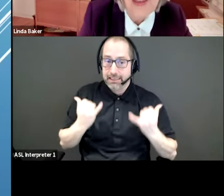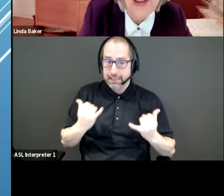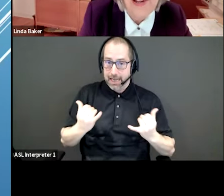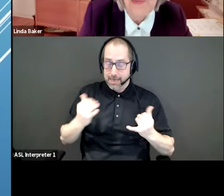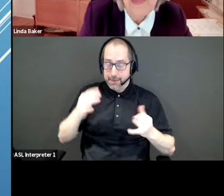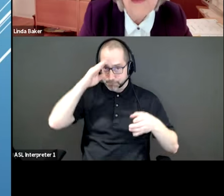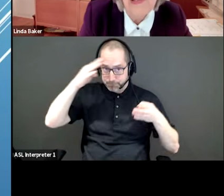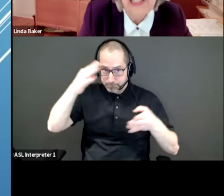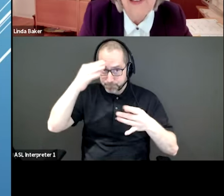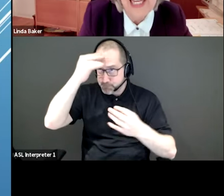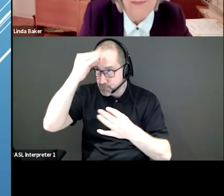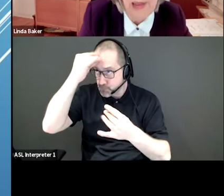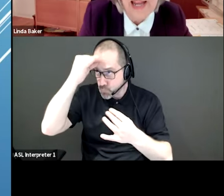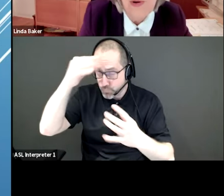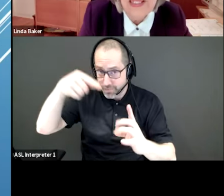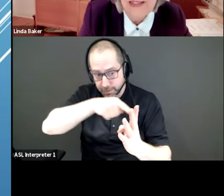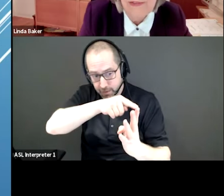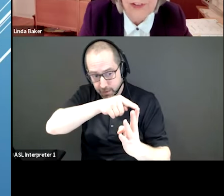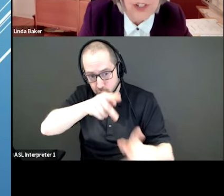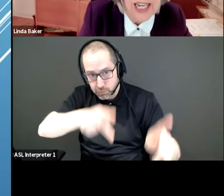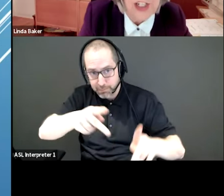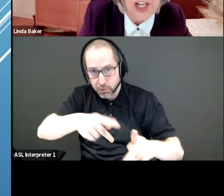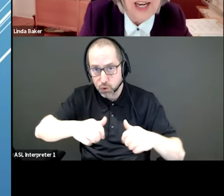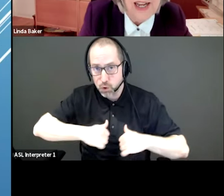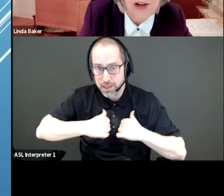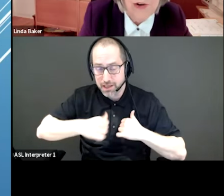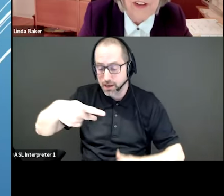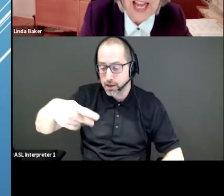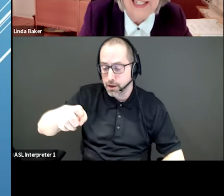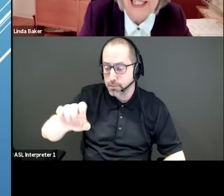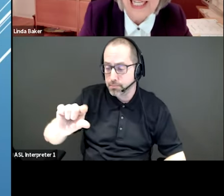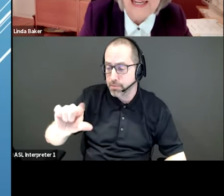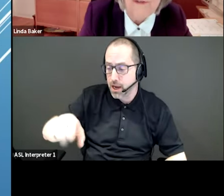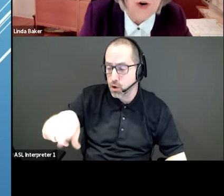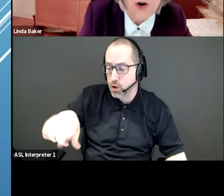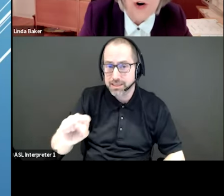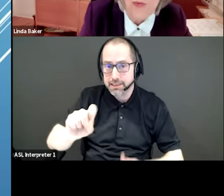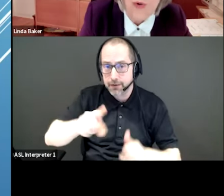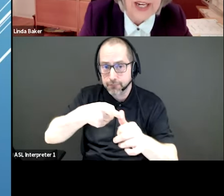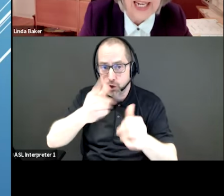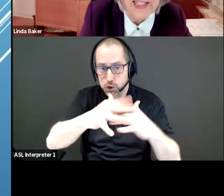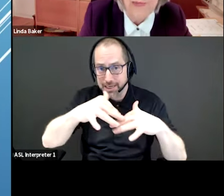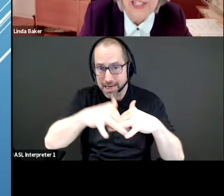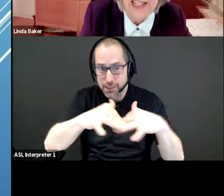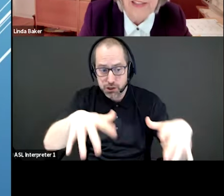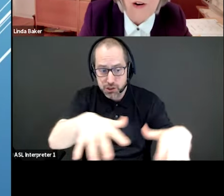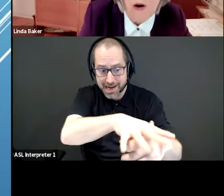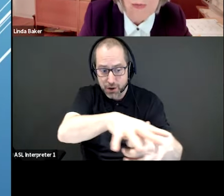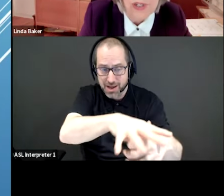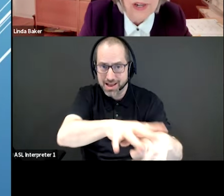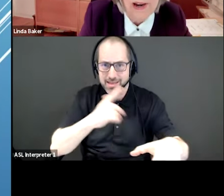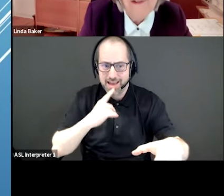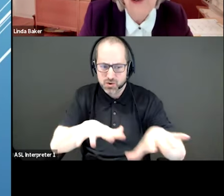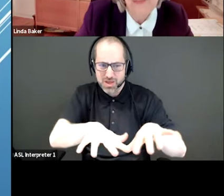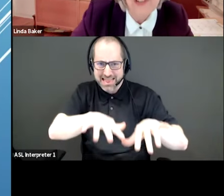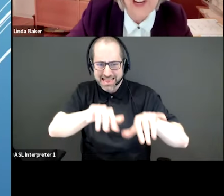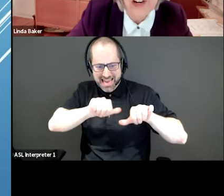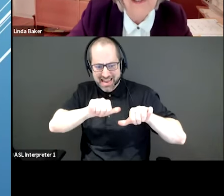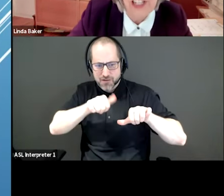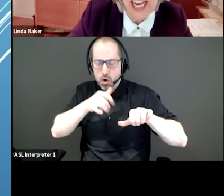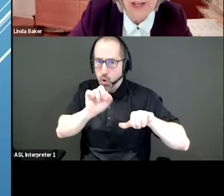with the people living in Peguis First Nation who've had to leave or are working to protect their homes